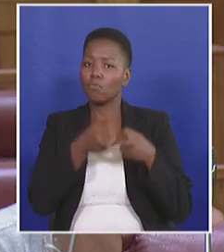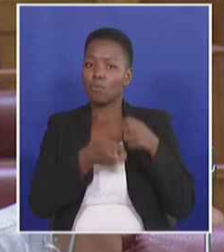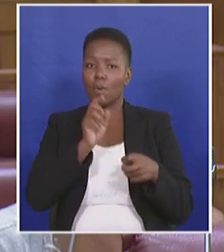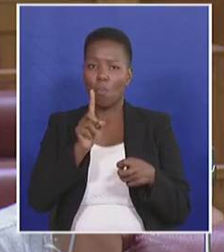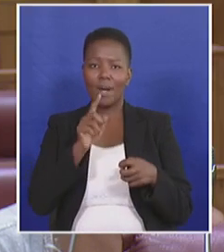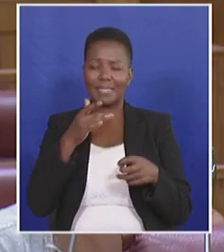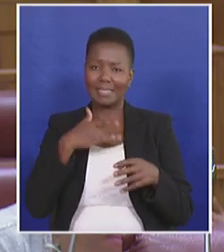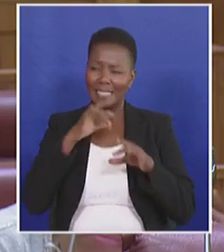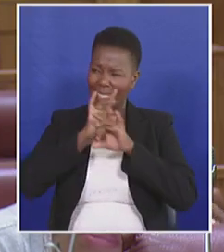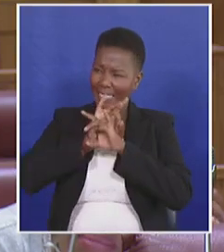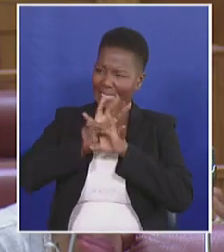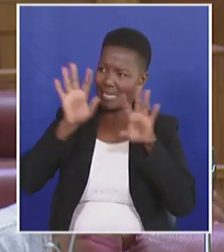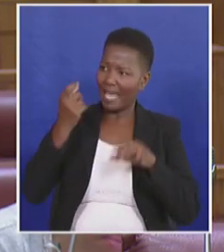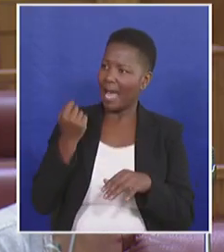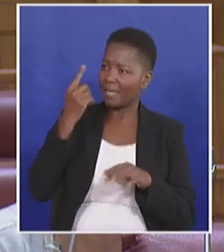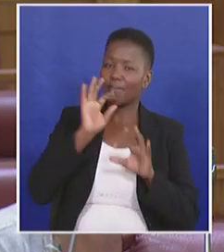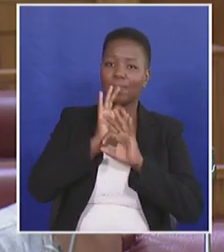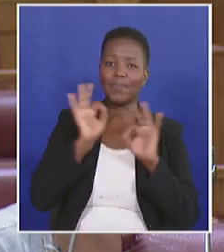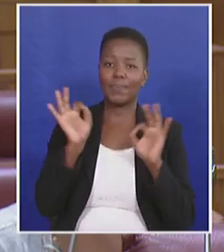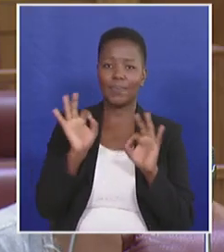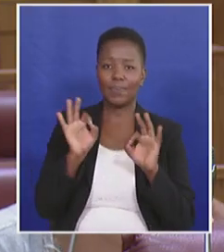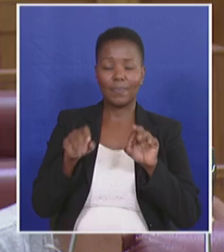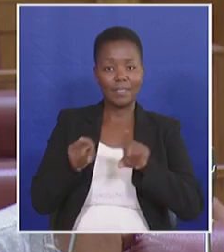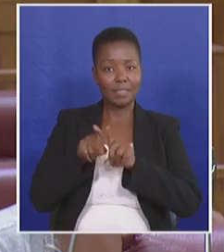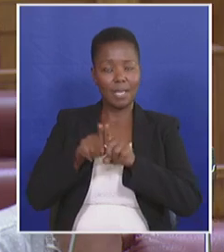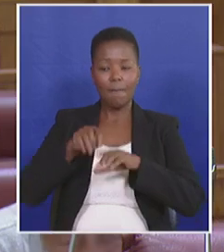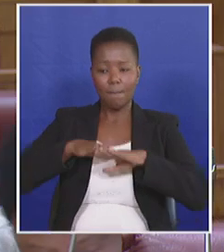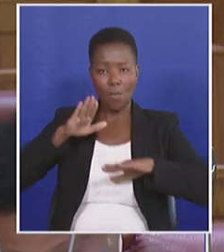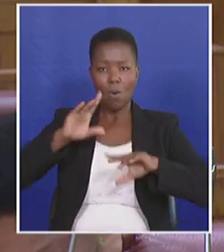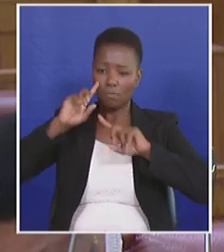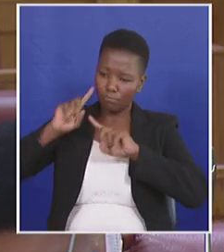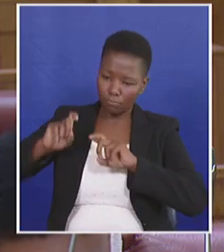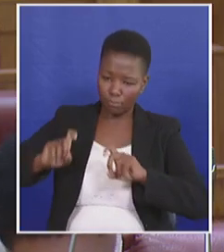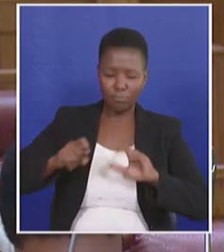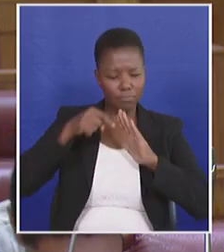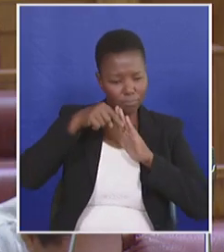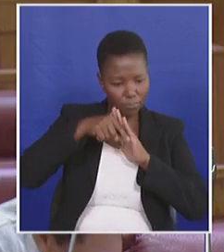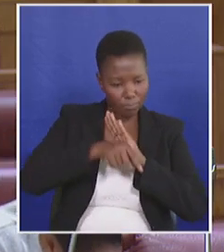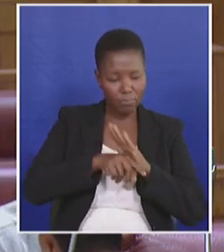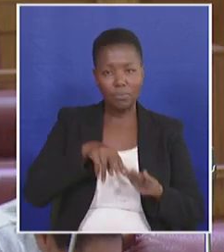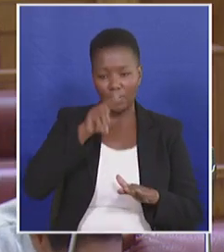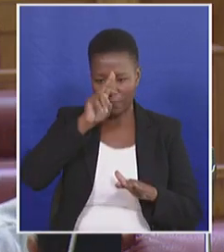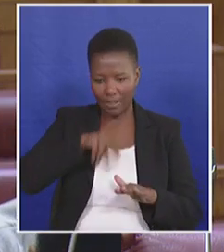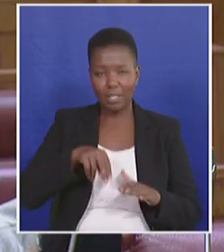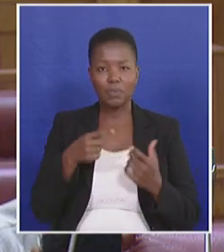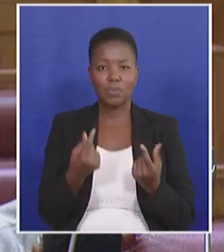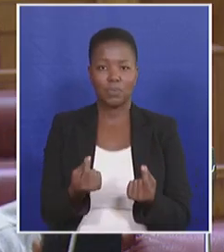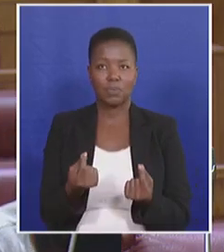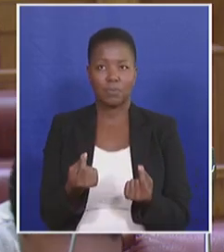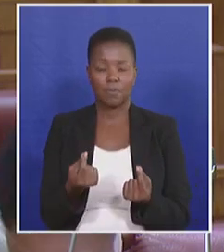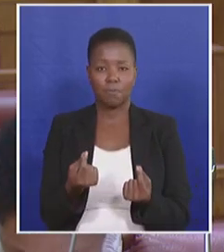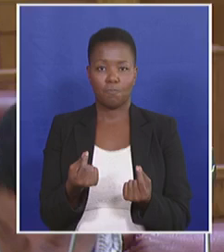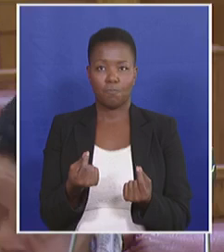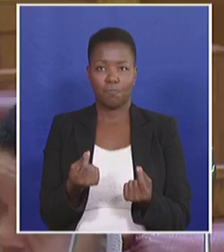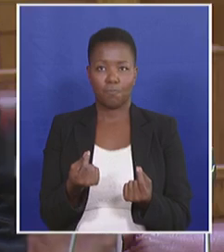therefore, further conducting of research in this regard is needed within the organization. There